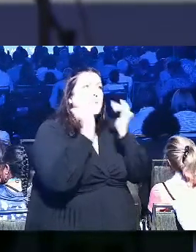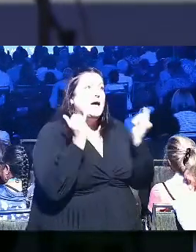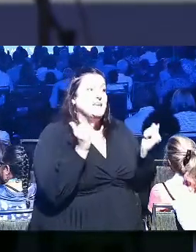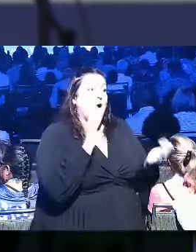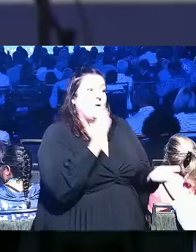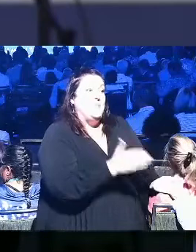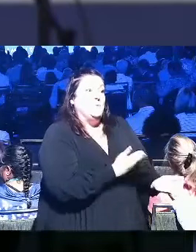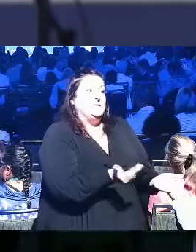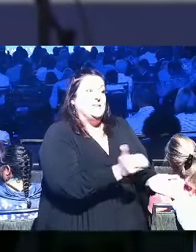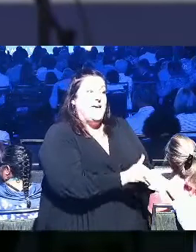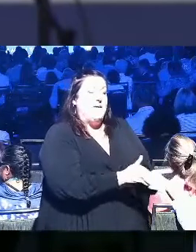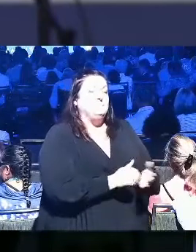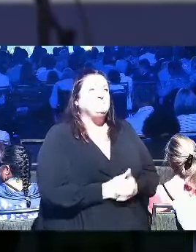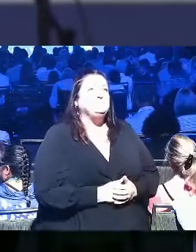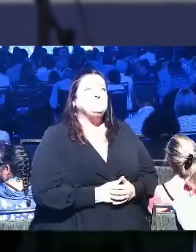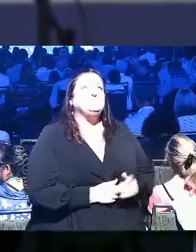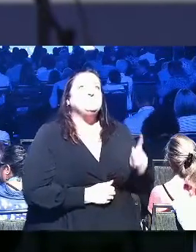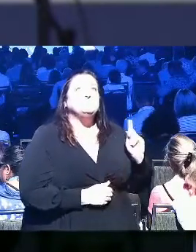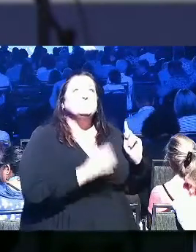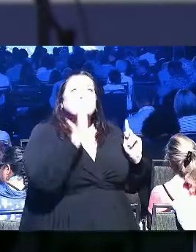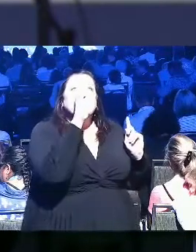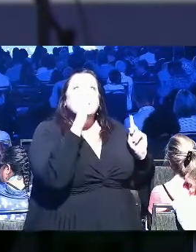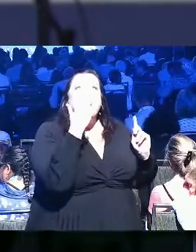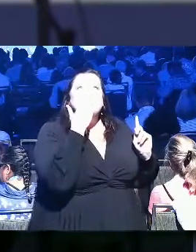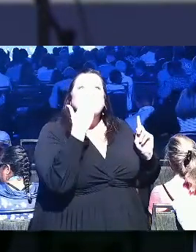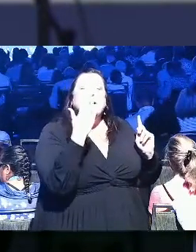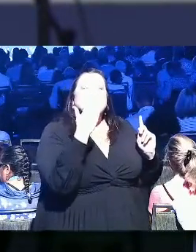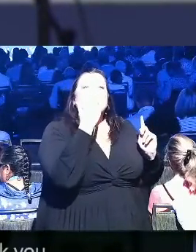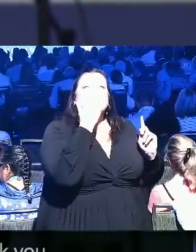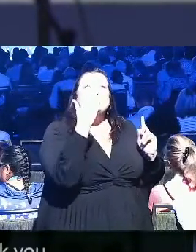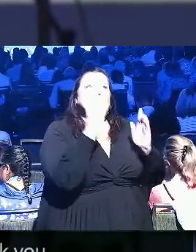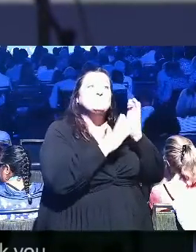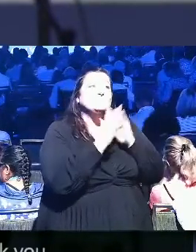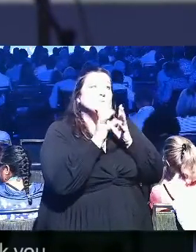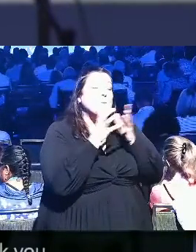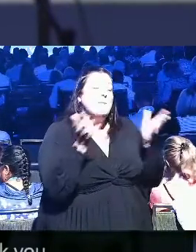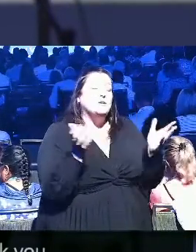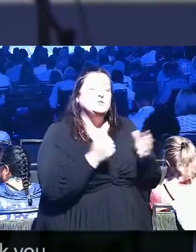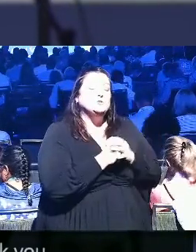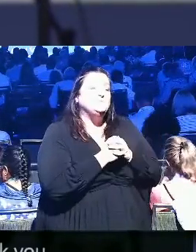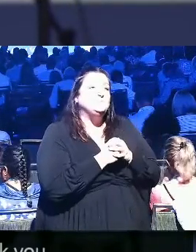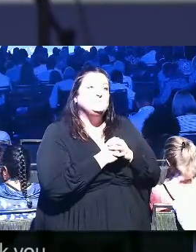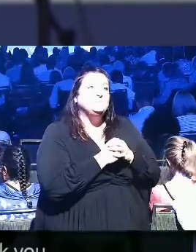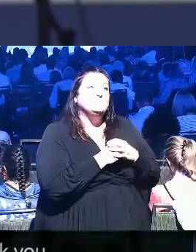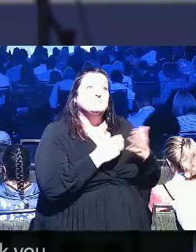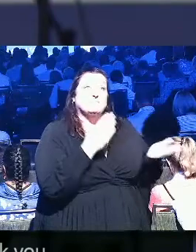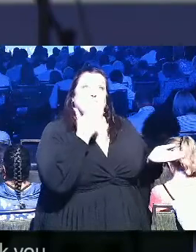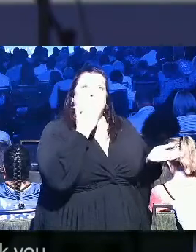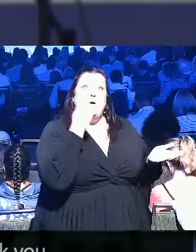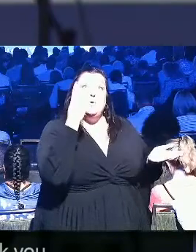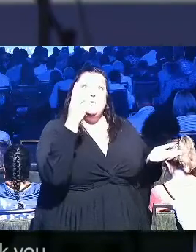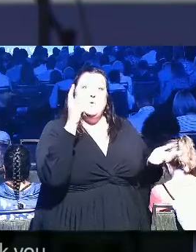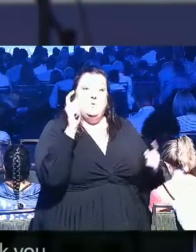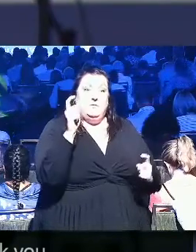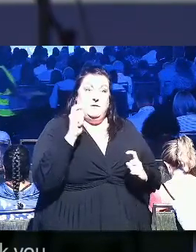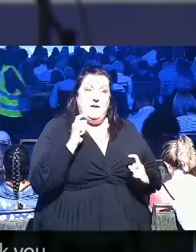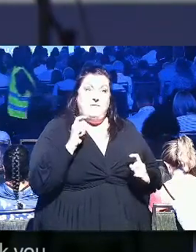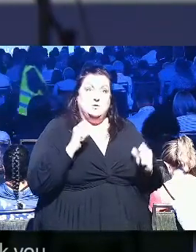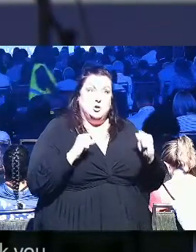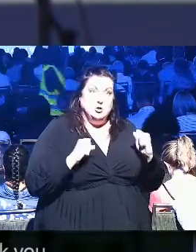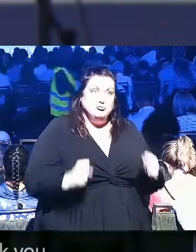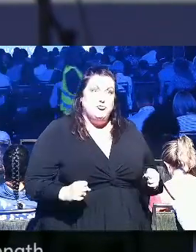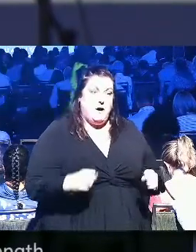sing. God, thank you. Thank you, Jesus, so much. Thank you that you give us the strength, the power